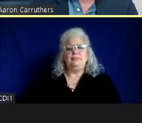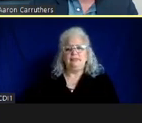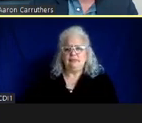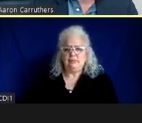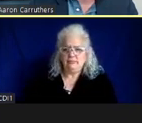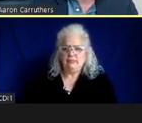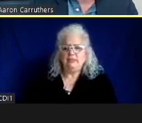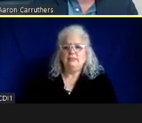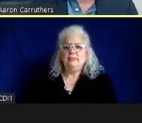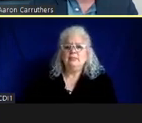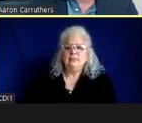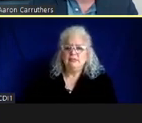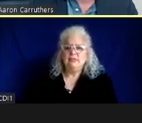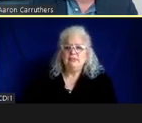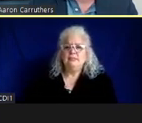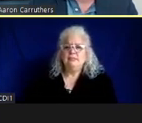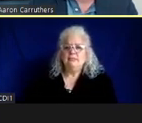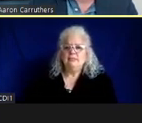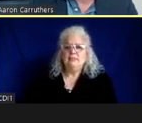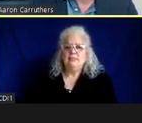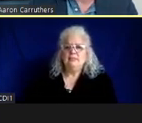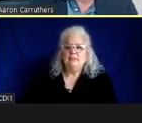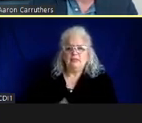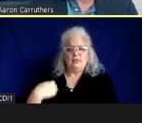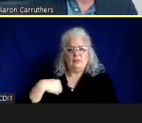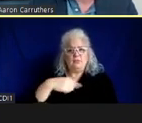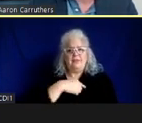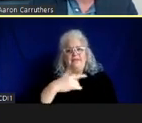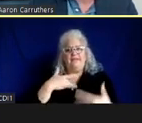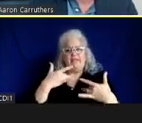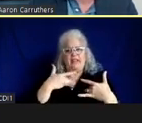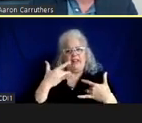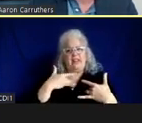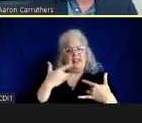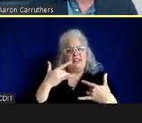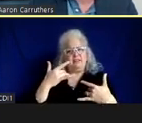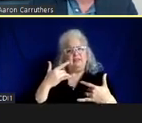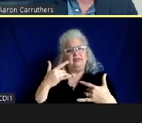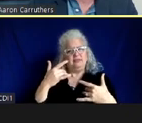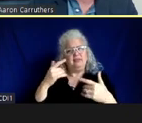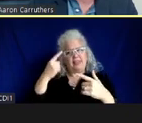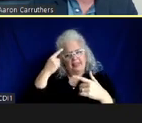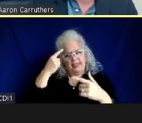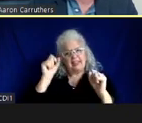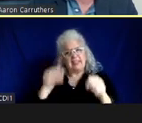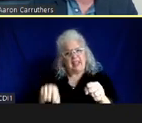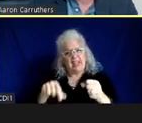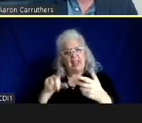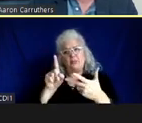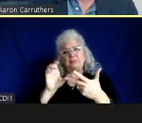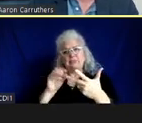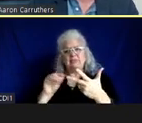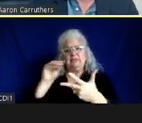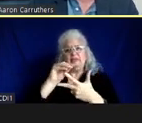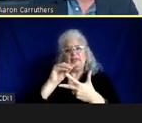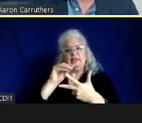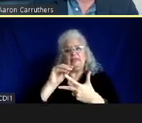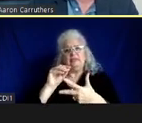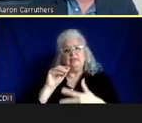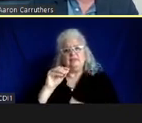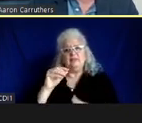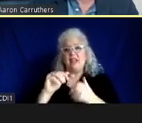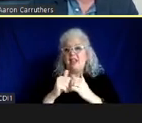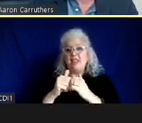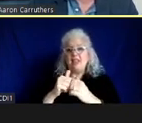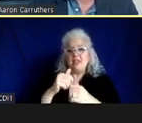We think that can be operationalized by just stating any person who's receiving HCBS services are eligible. There are 10